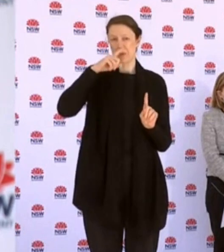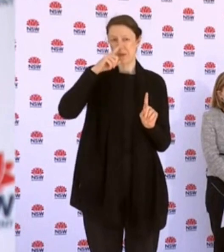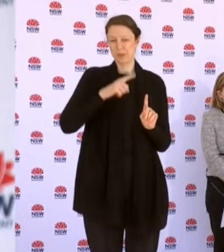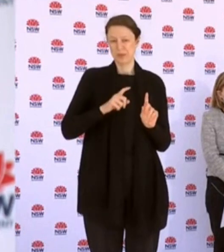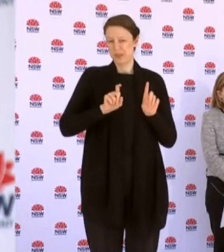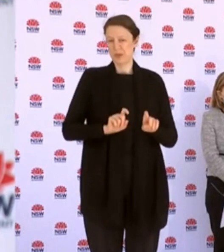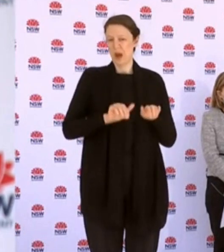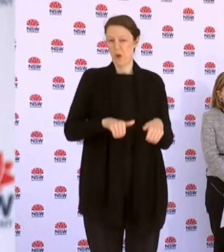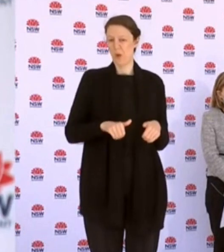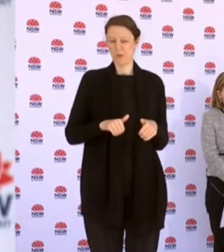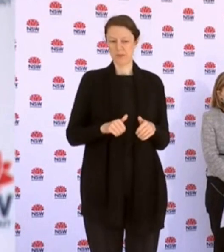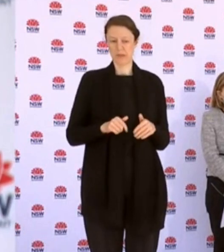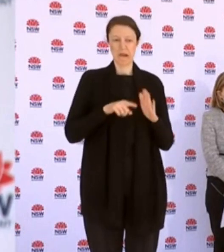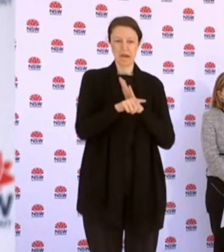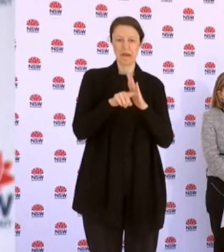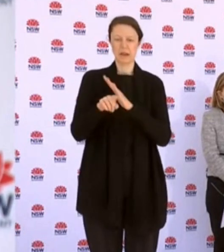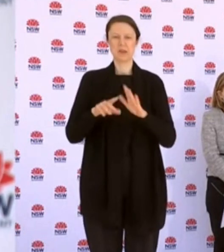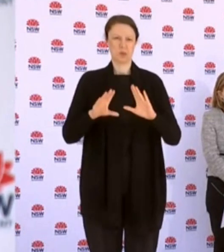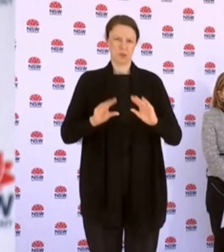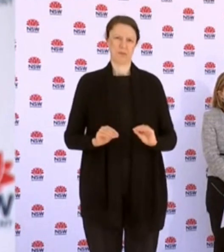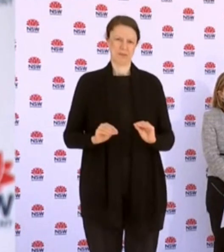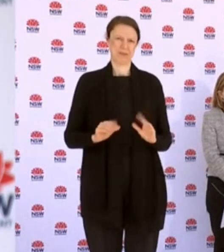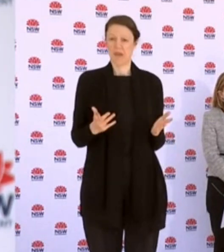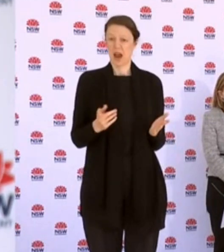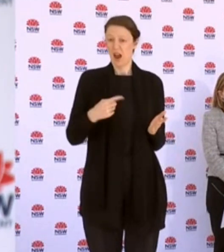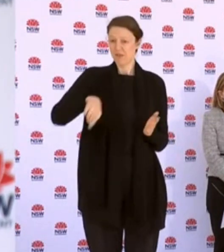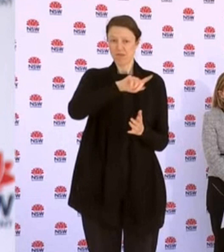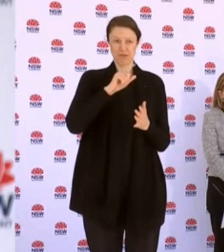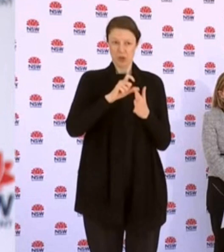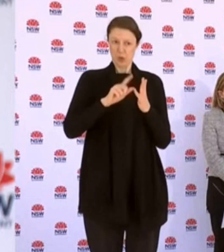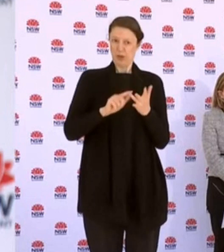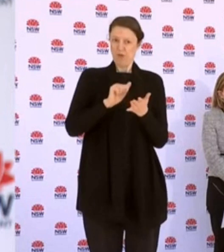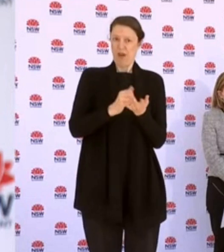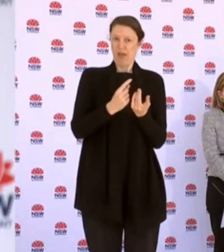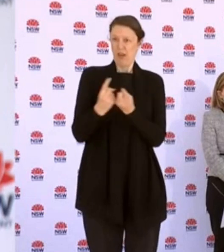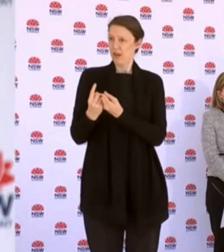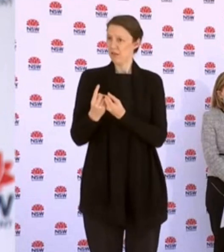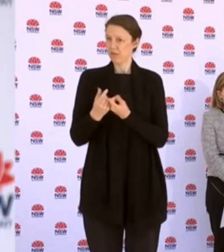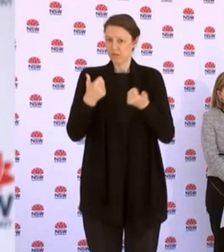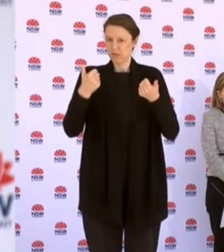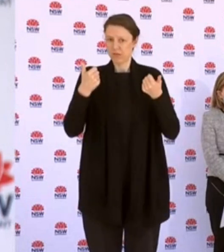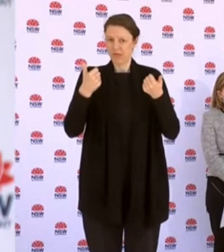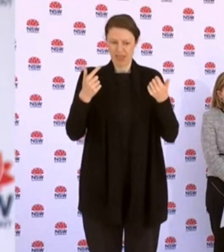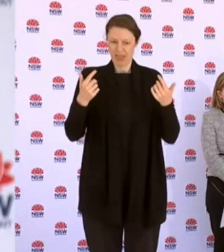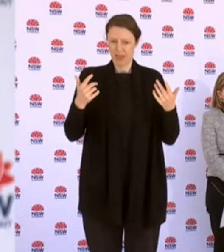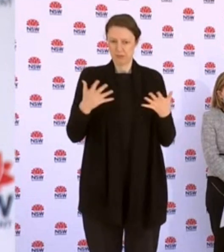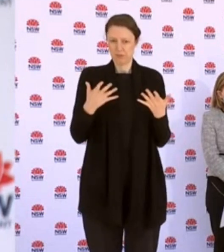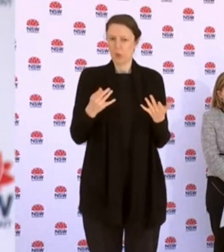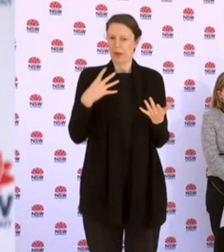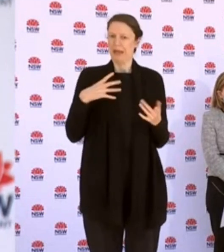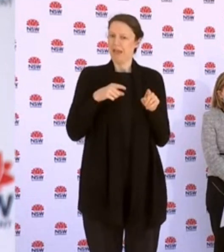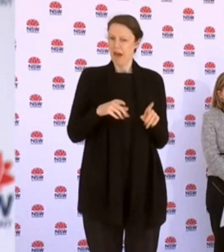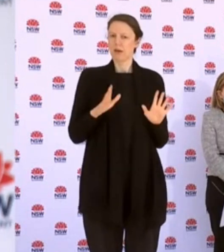doing it very well. They're listening to the requirements, and certainly from my point of view, that's as far as we need to go at the present time. But